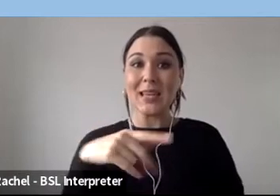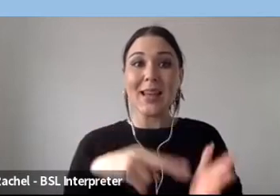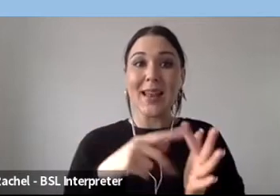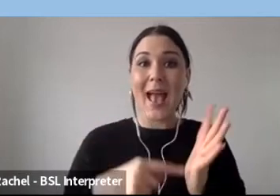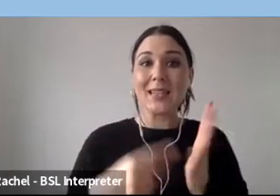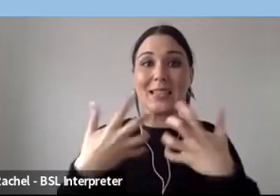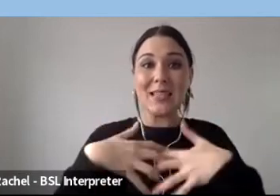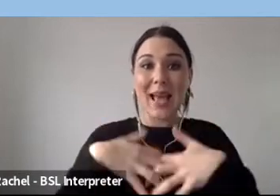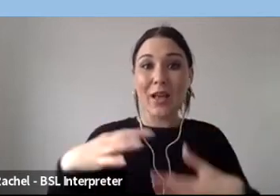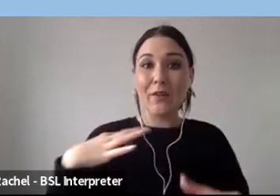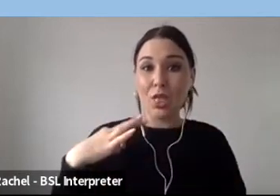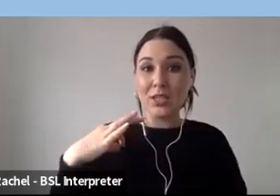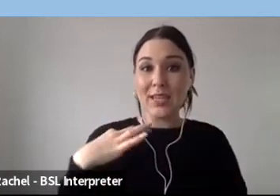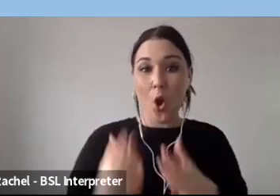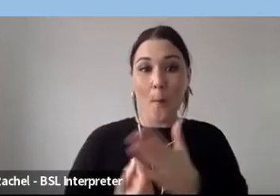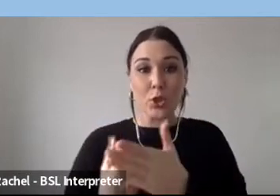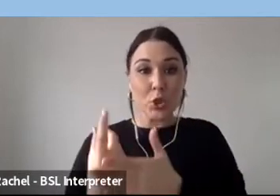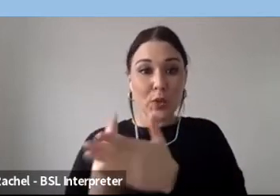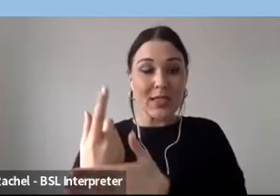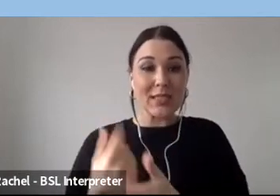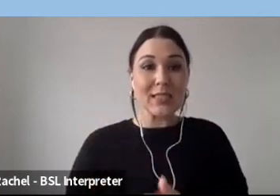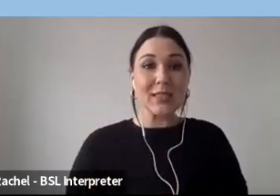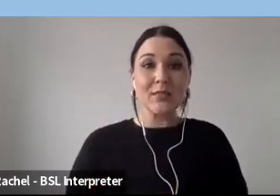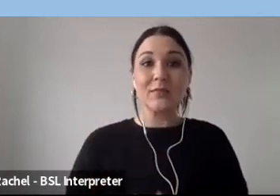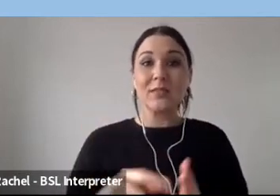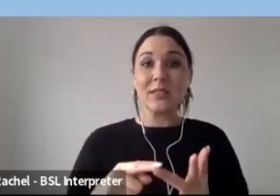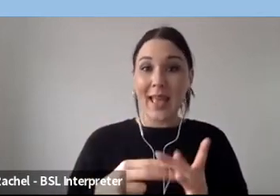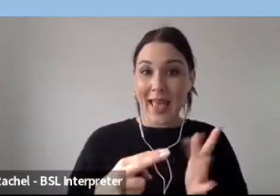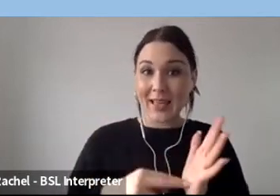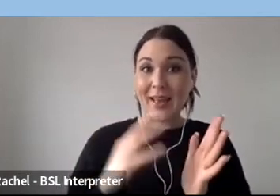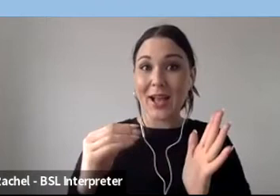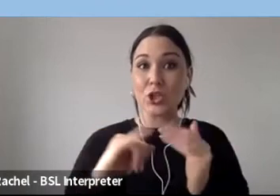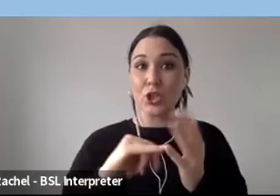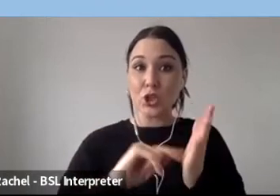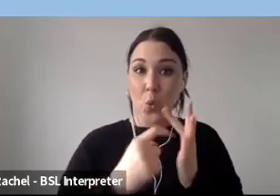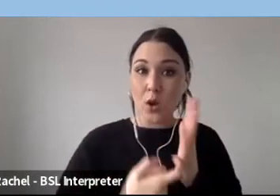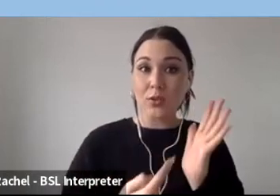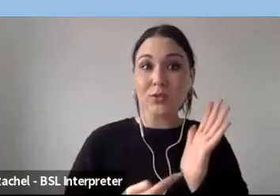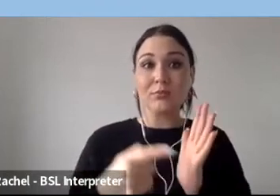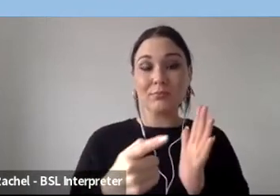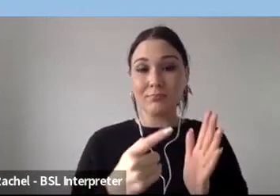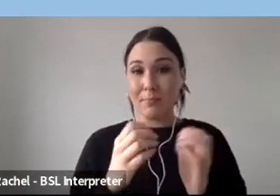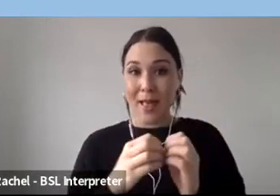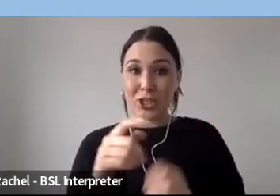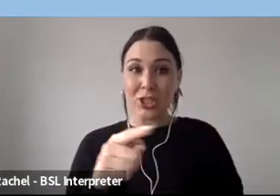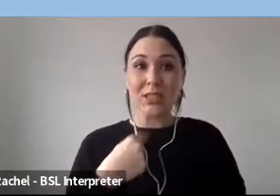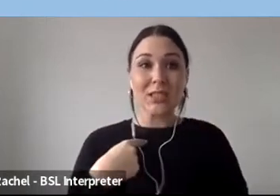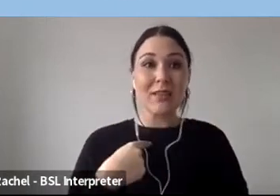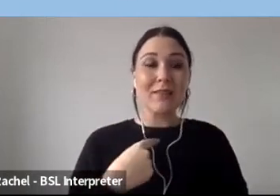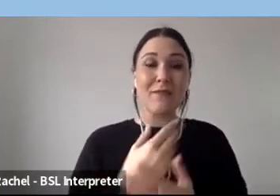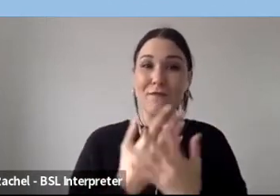volunteer opportunities. So as Ian and Stuart mentioned, it's a varied role and often very